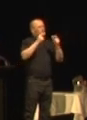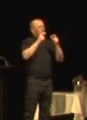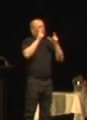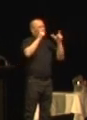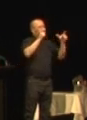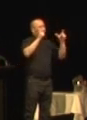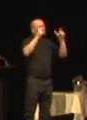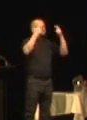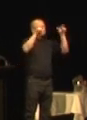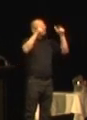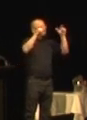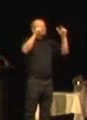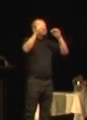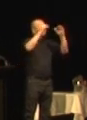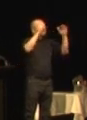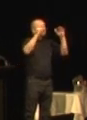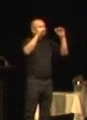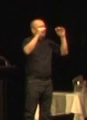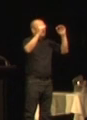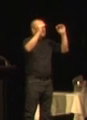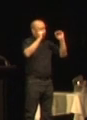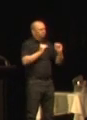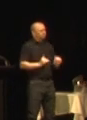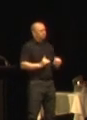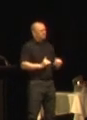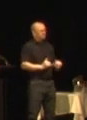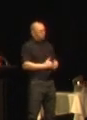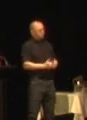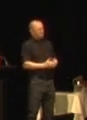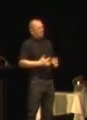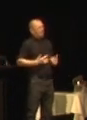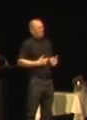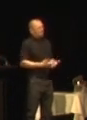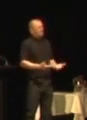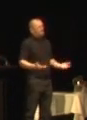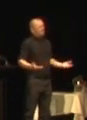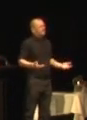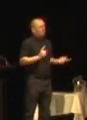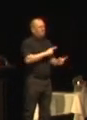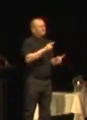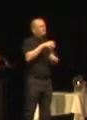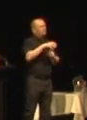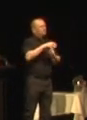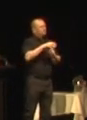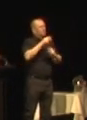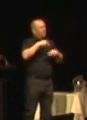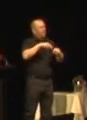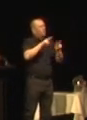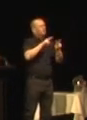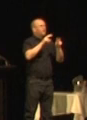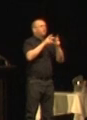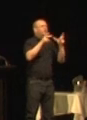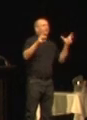reminder to think of the self that exists outside the institution and to remember to bring that in with me as when I come in every